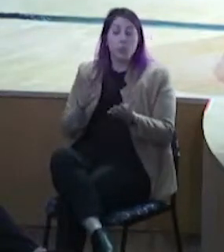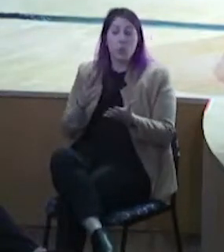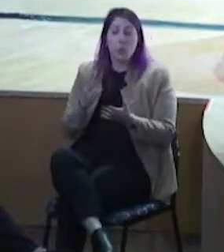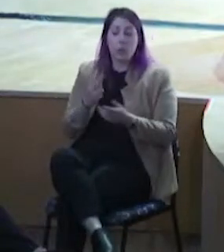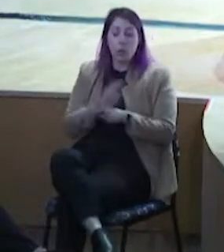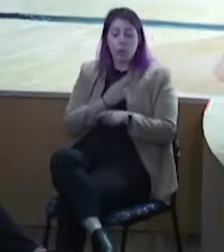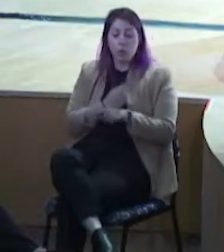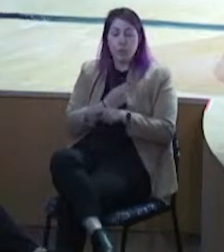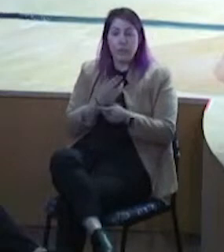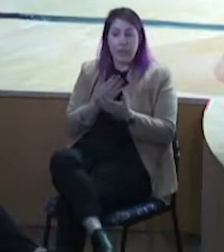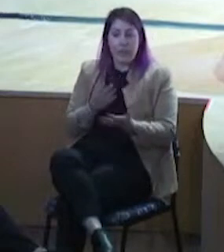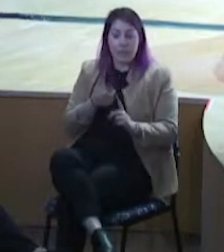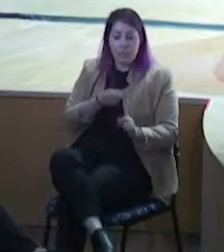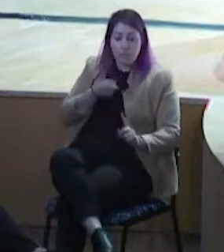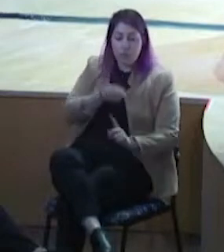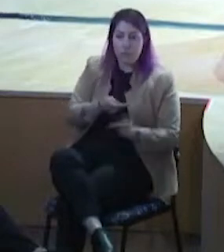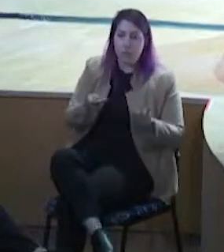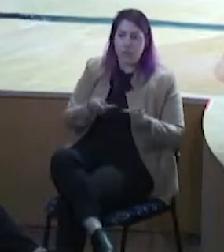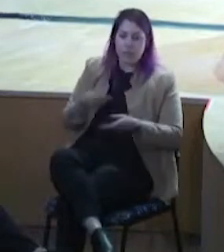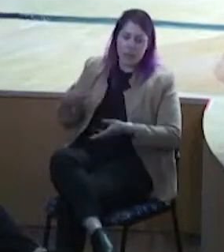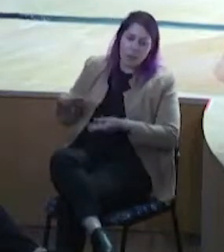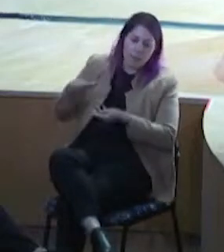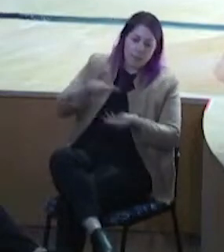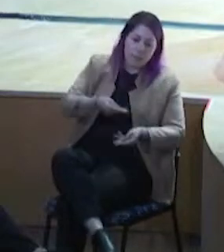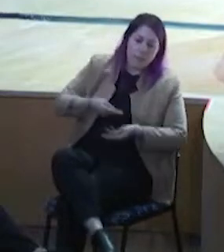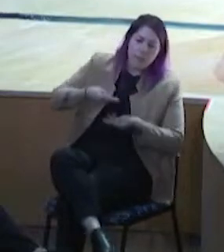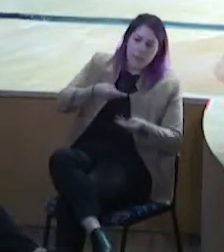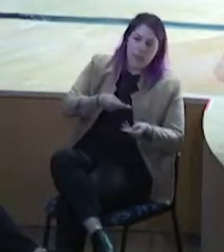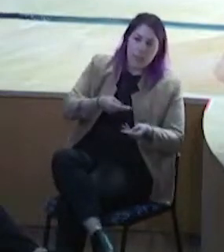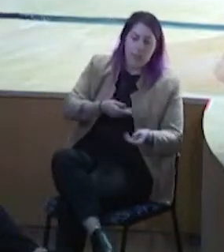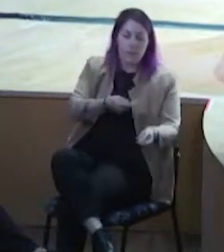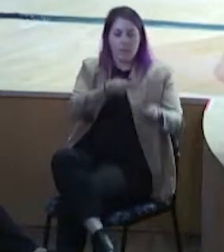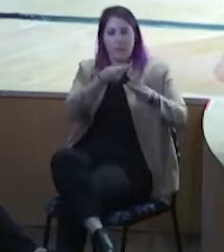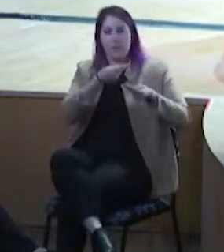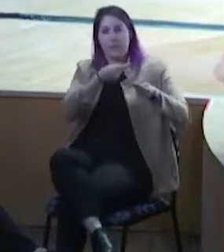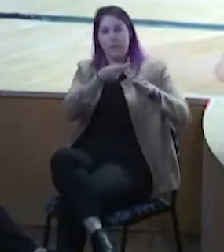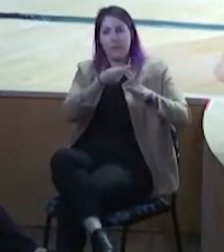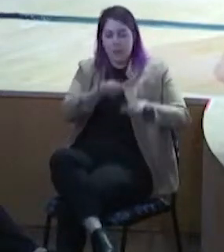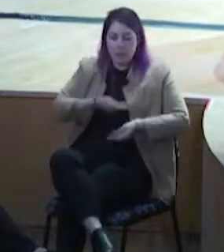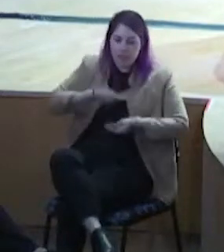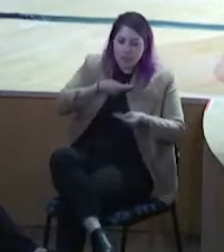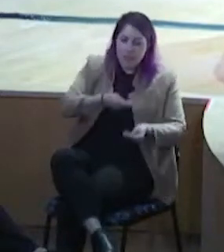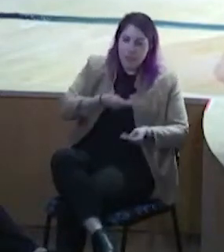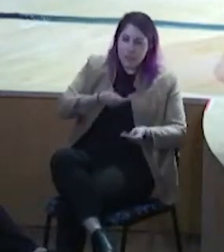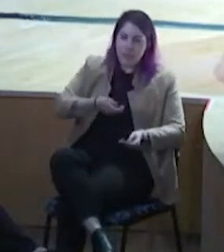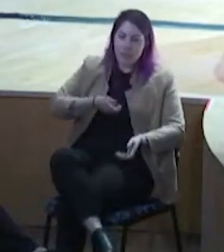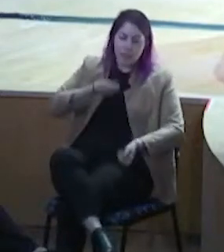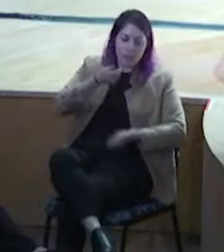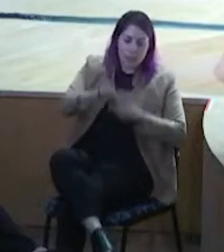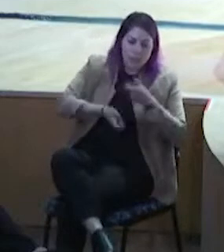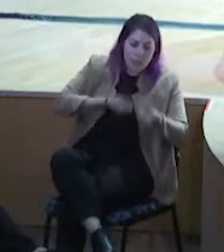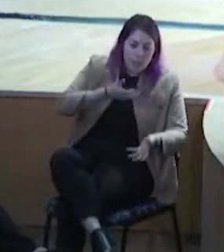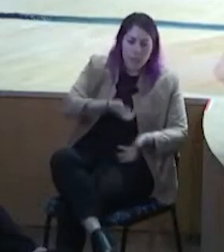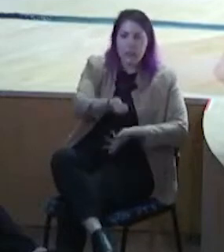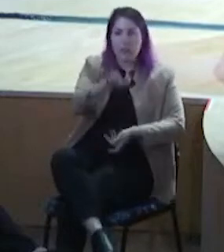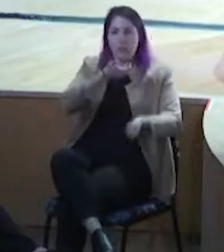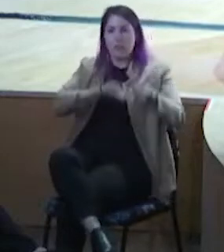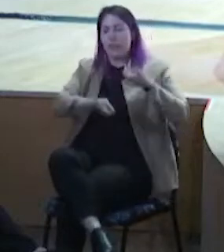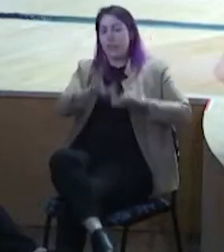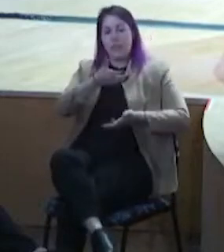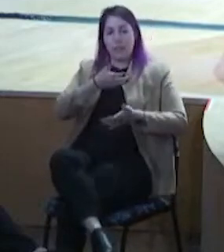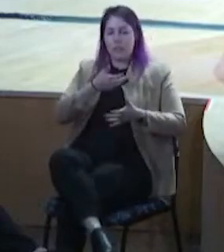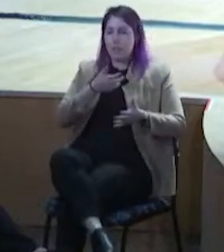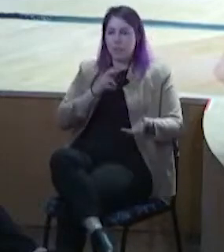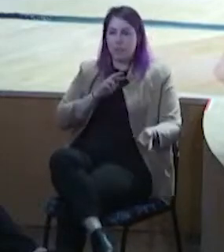place, but also feeding that place. So just as much as you're consuming, you're giving. And that connection there